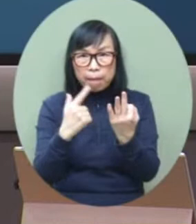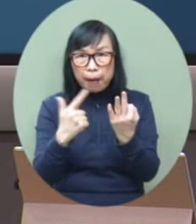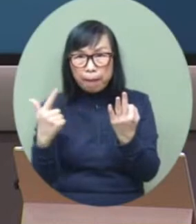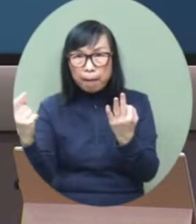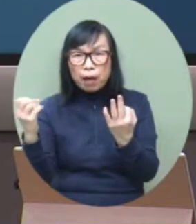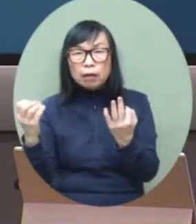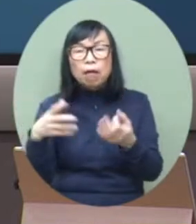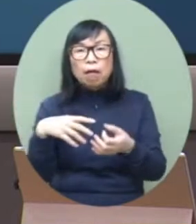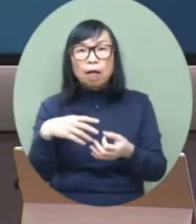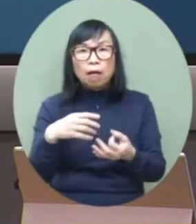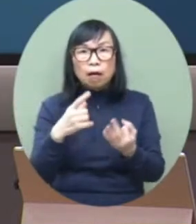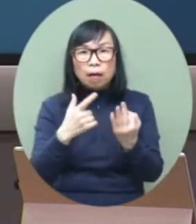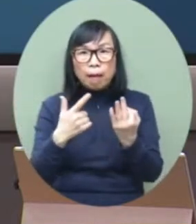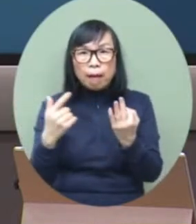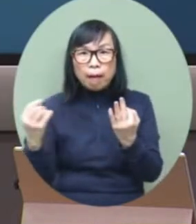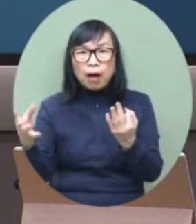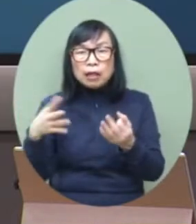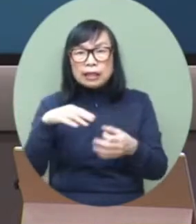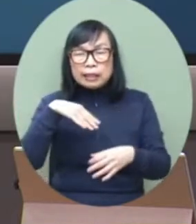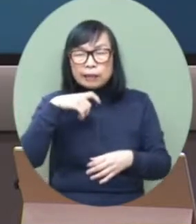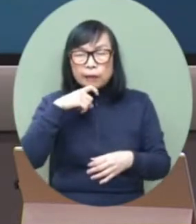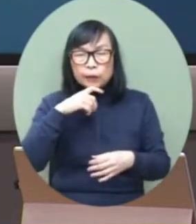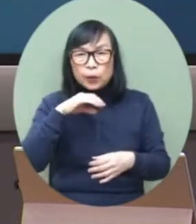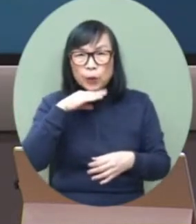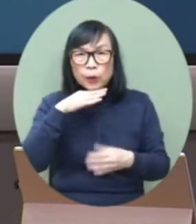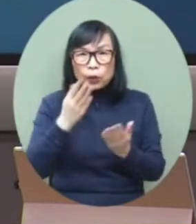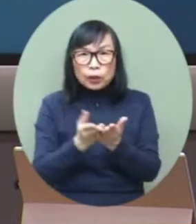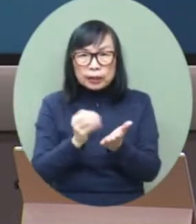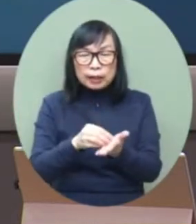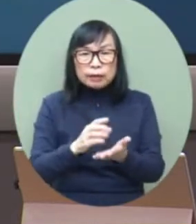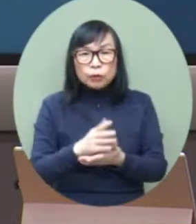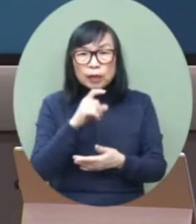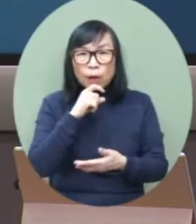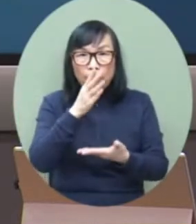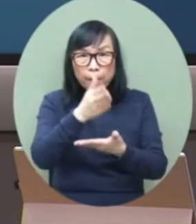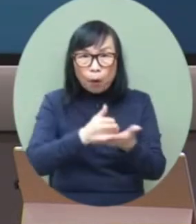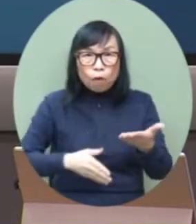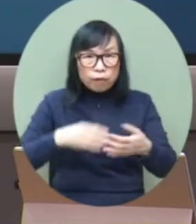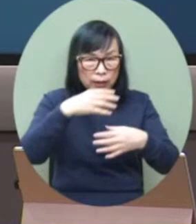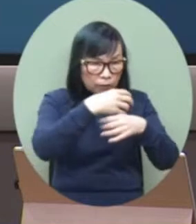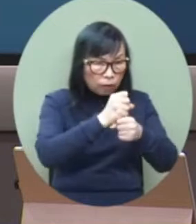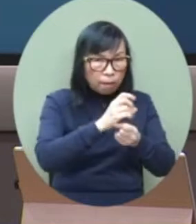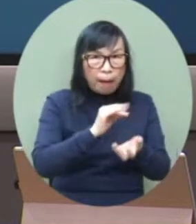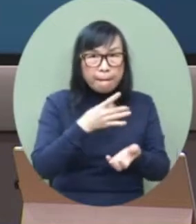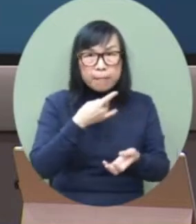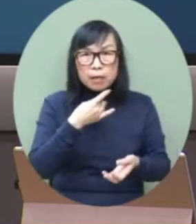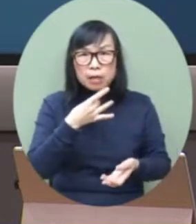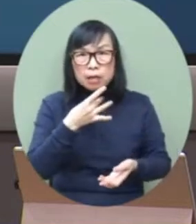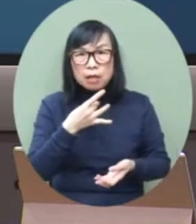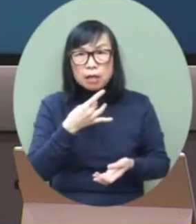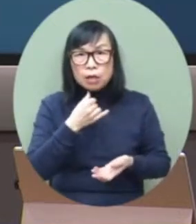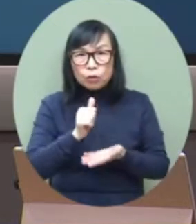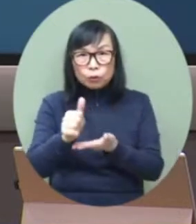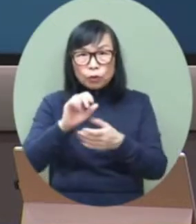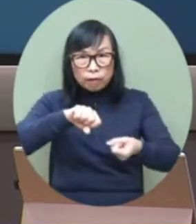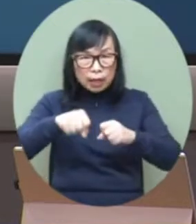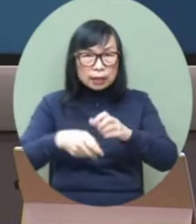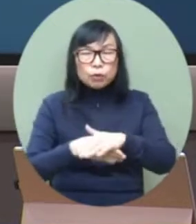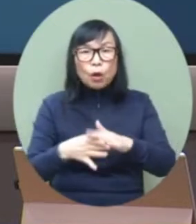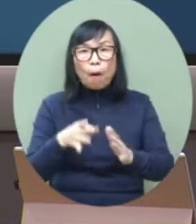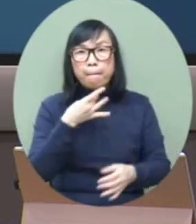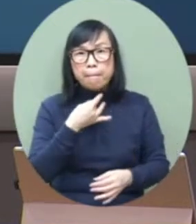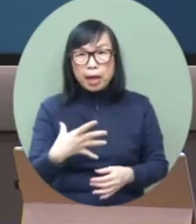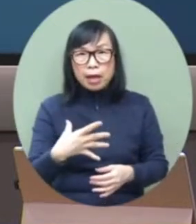received 3,800 samples pending confirmation. There are some samples that have not been